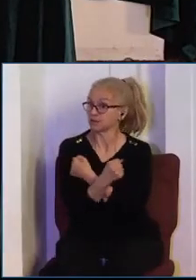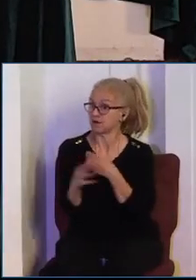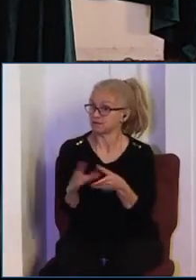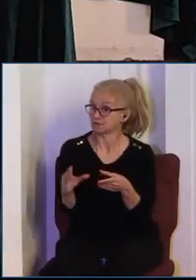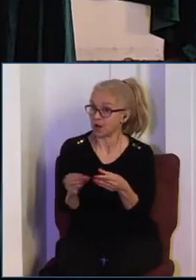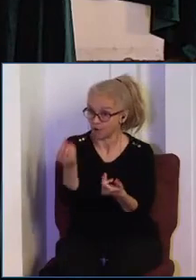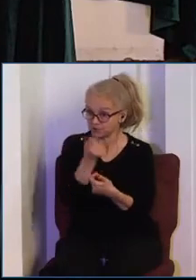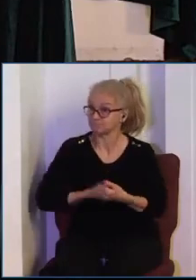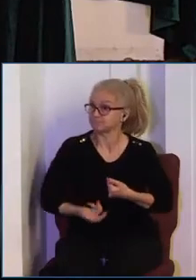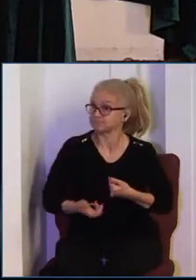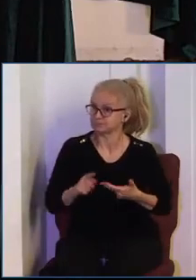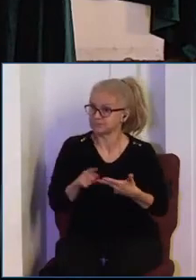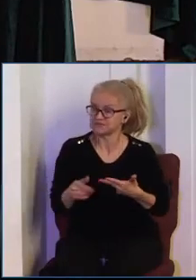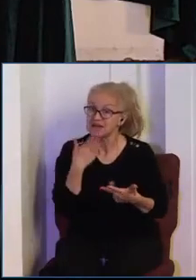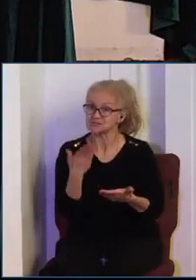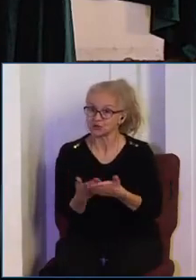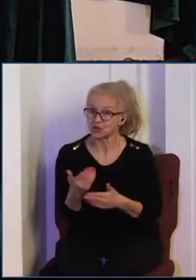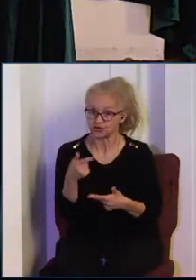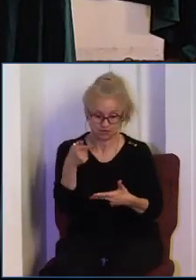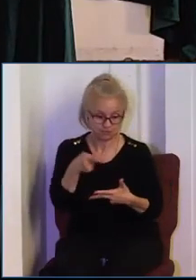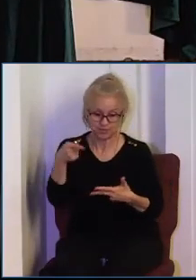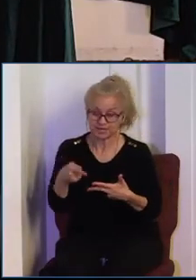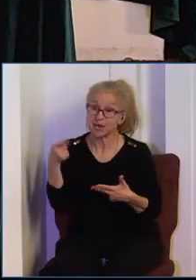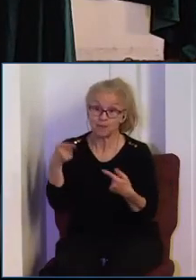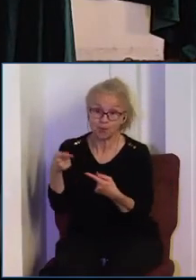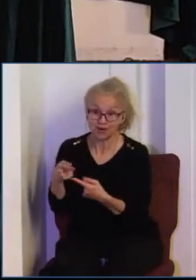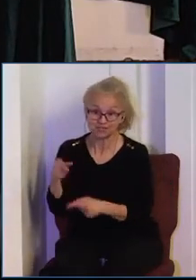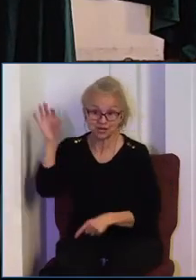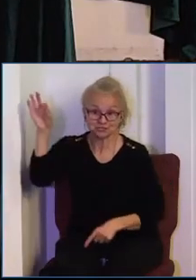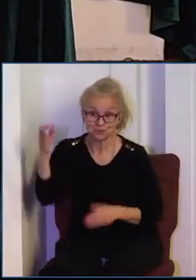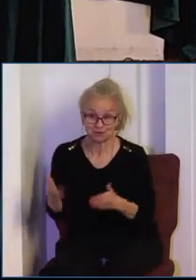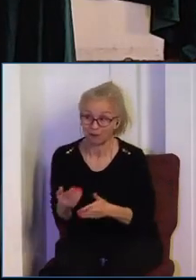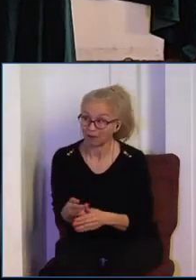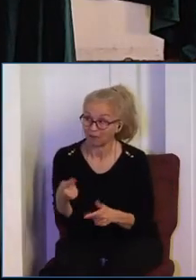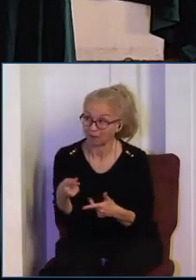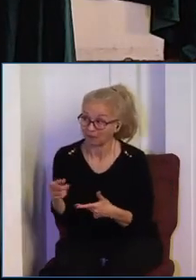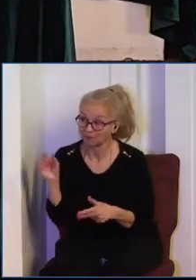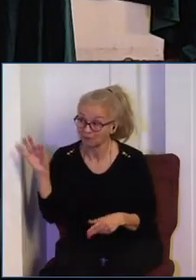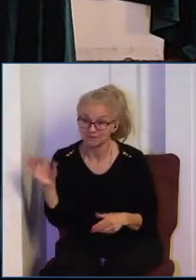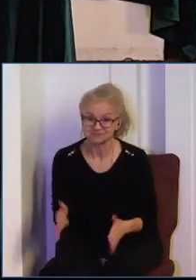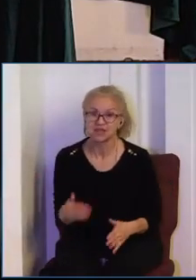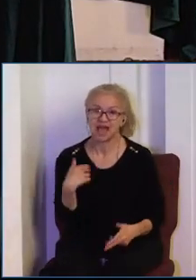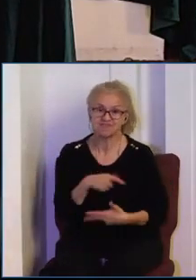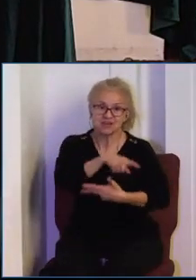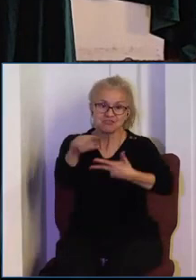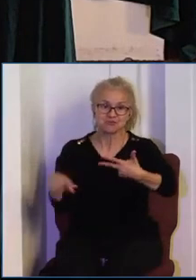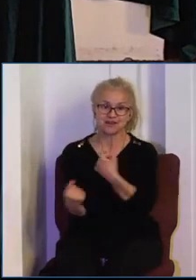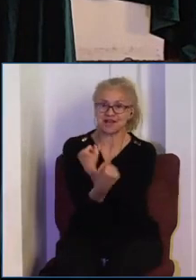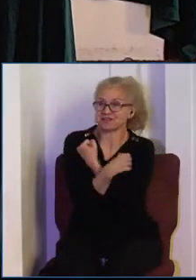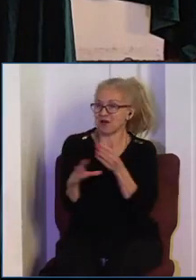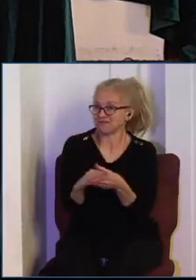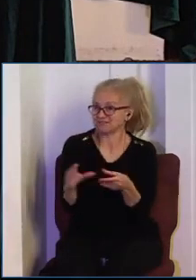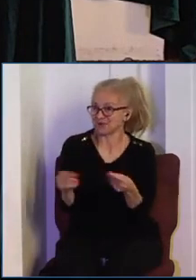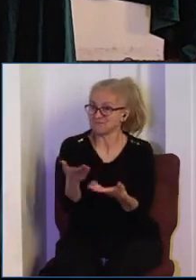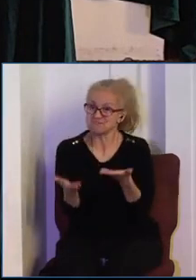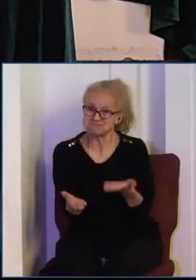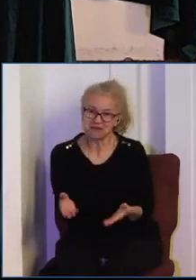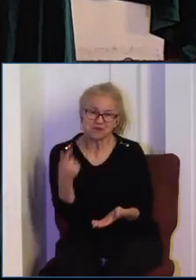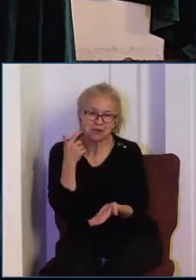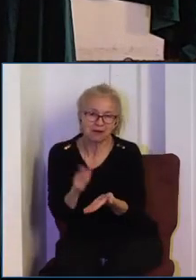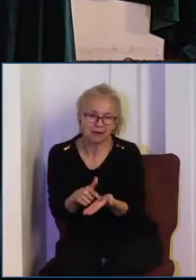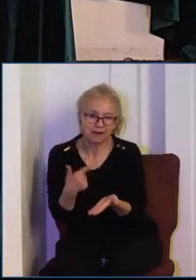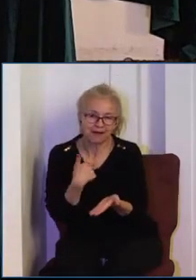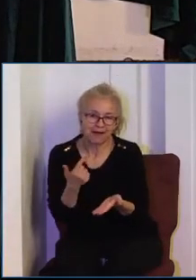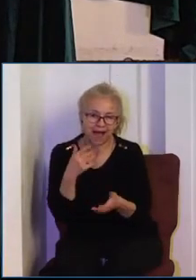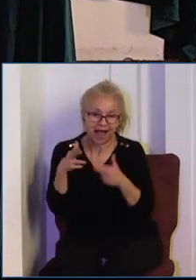that I want to tell you. That makes for a good three-point sermon, doesn't it? Well, we have three love stories. You may have noticed that